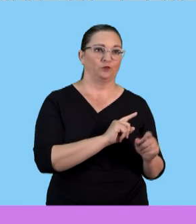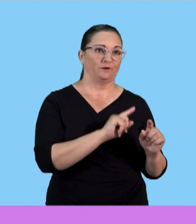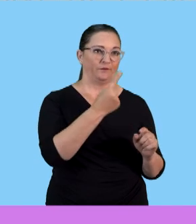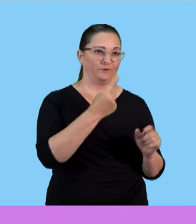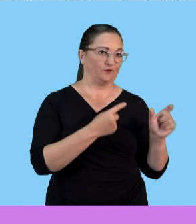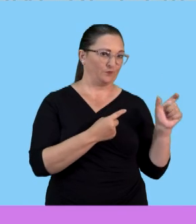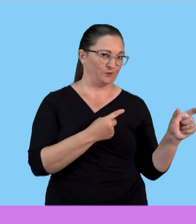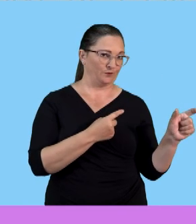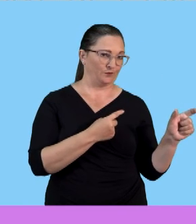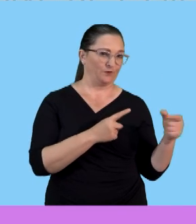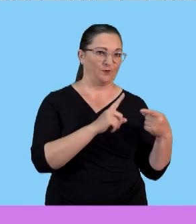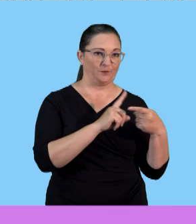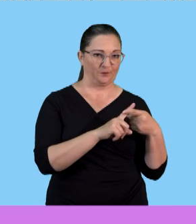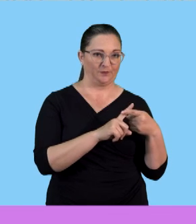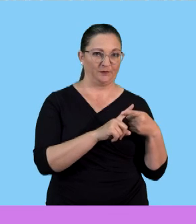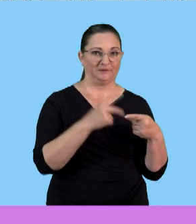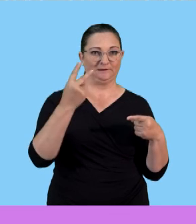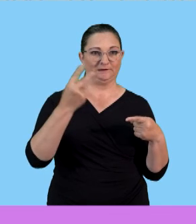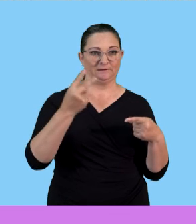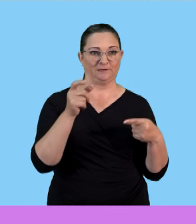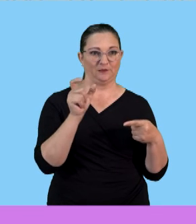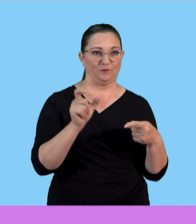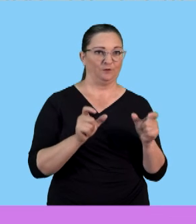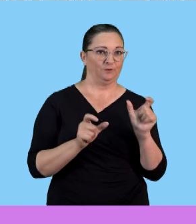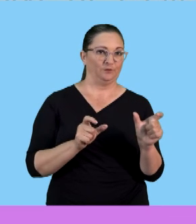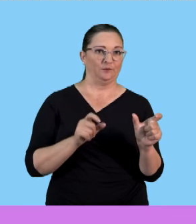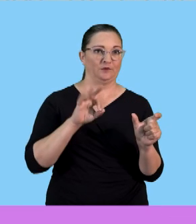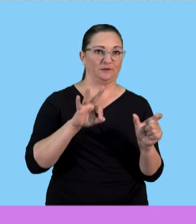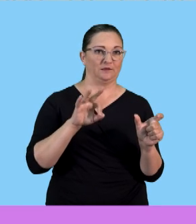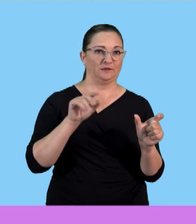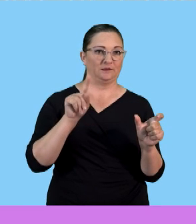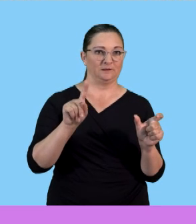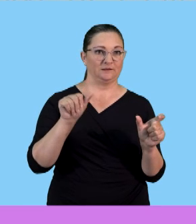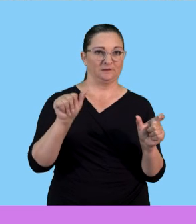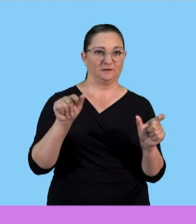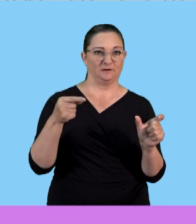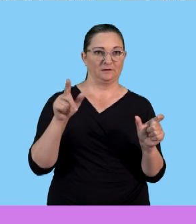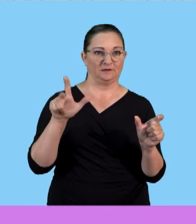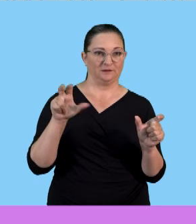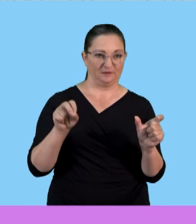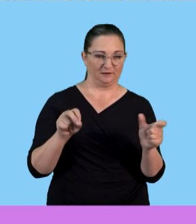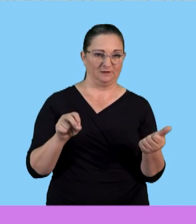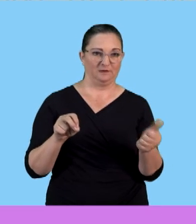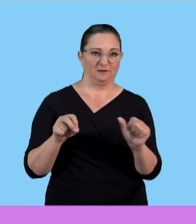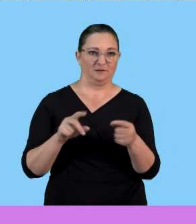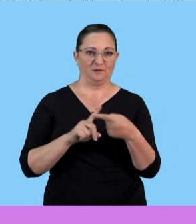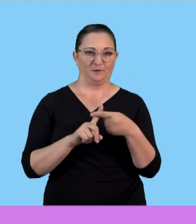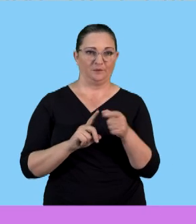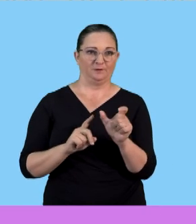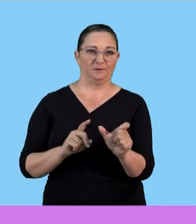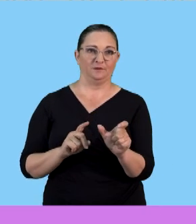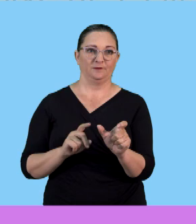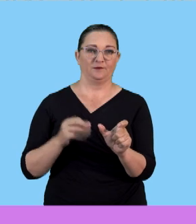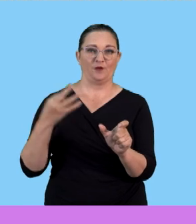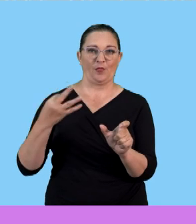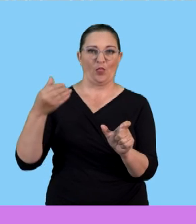the first block plus the second block, which is 316 rand 80,